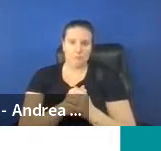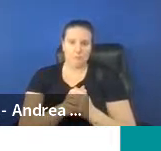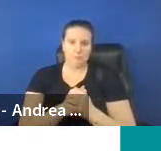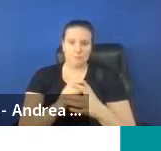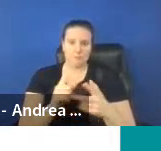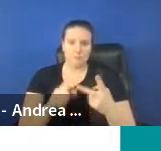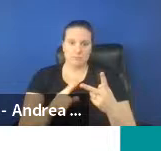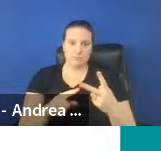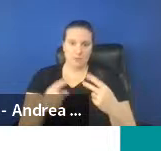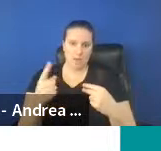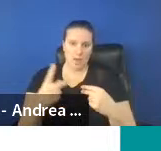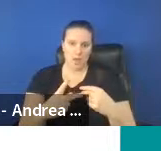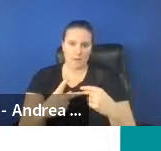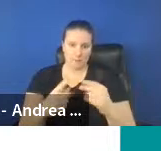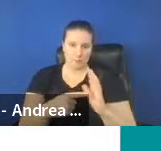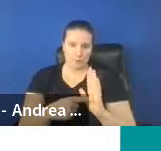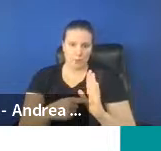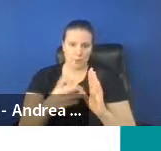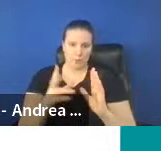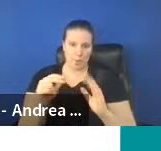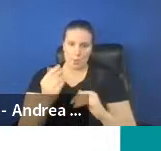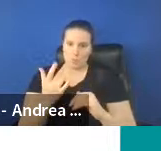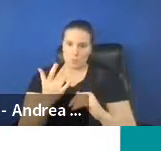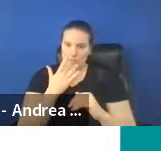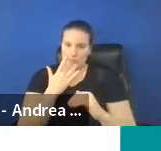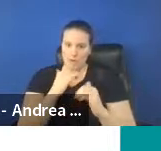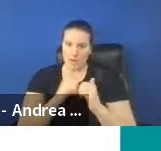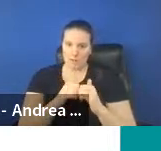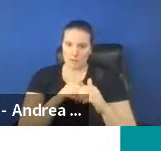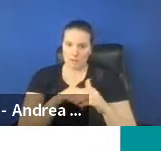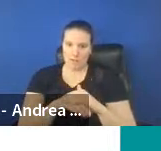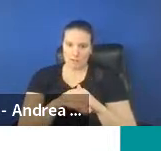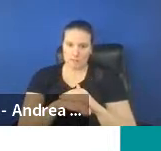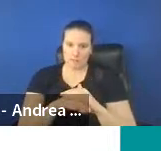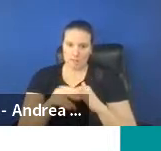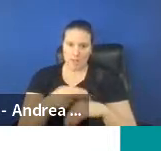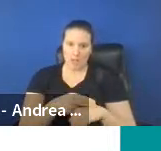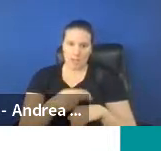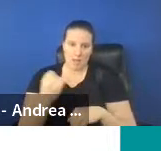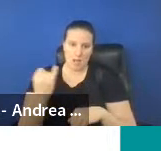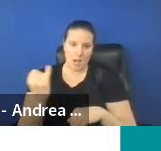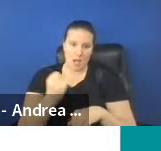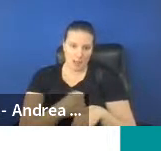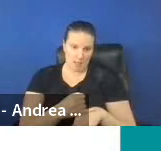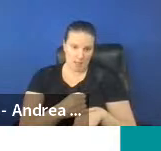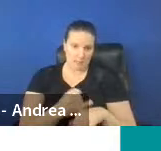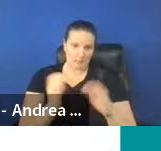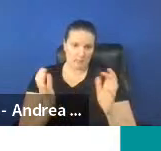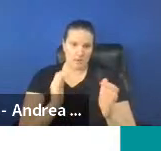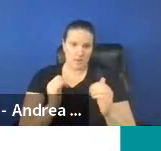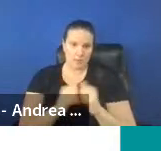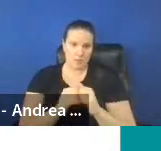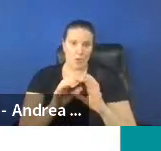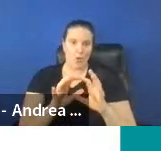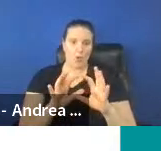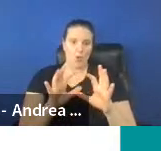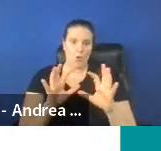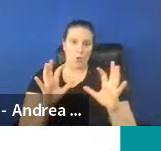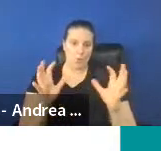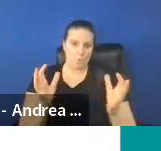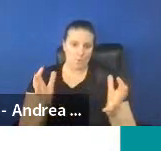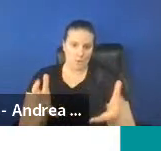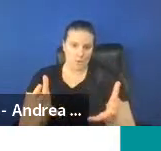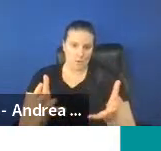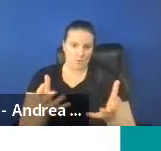half indicated no preference for how to access Hayden Island versus the overall